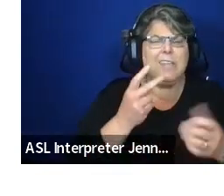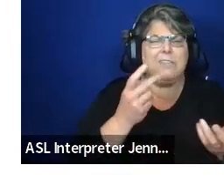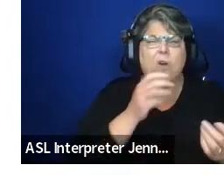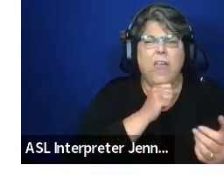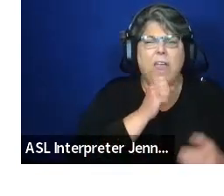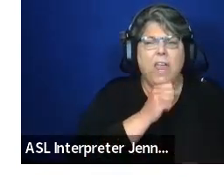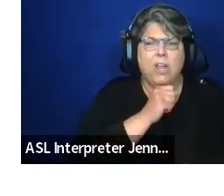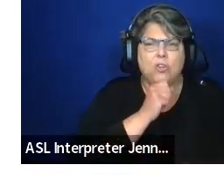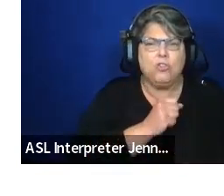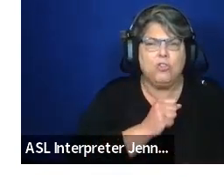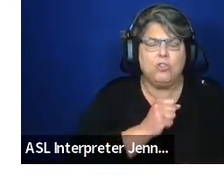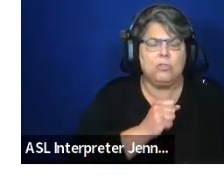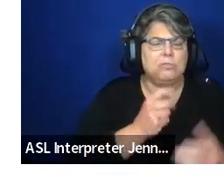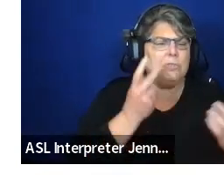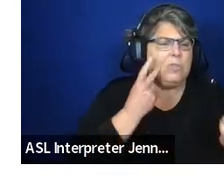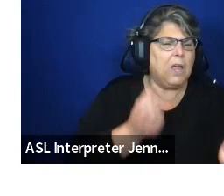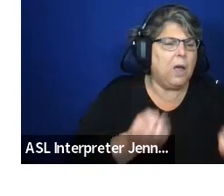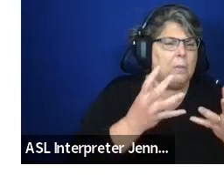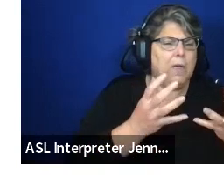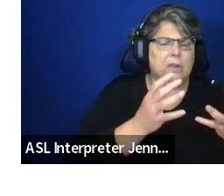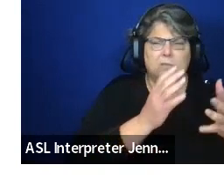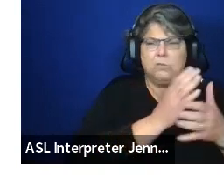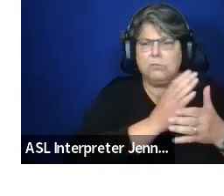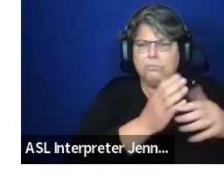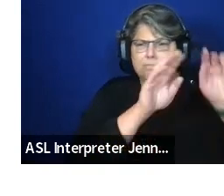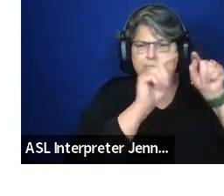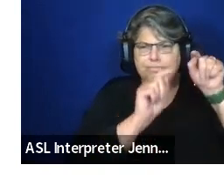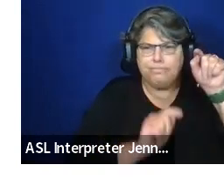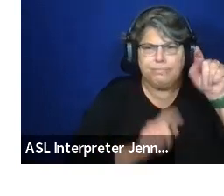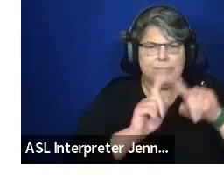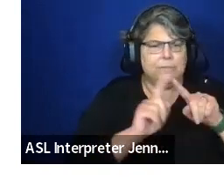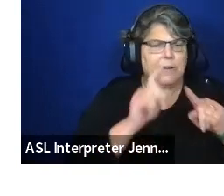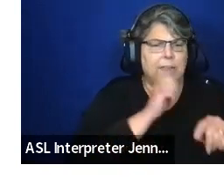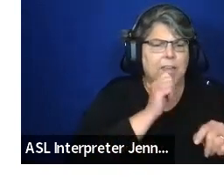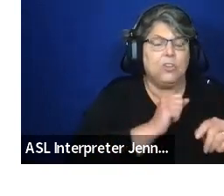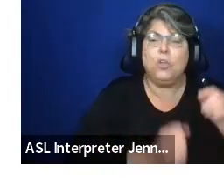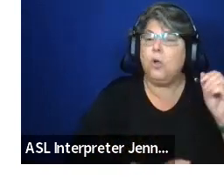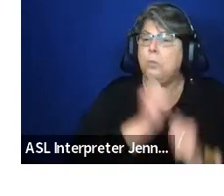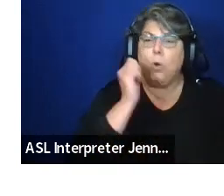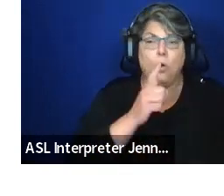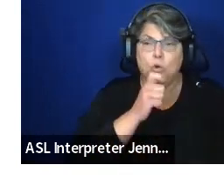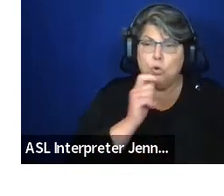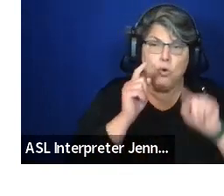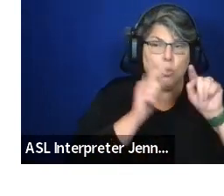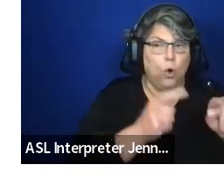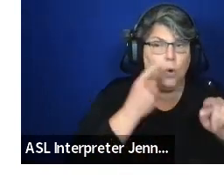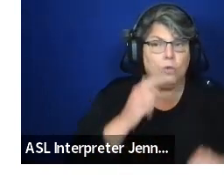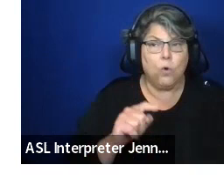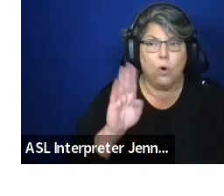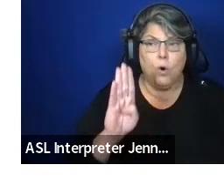looking at distribution across age groups, we can see that the majority of the boosters have